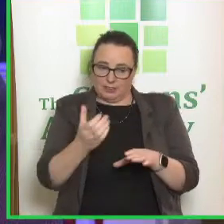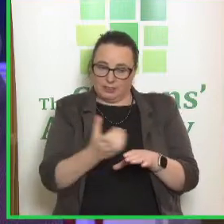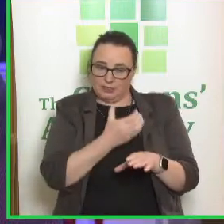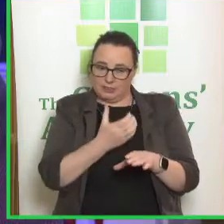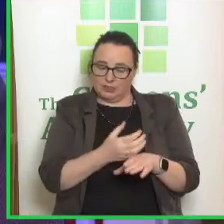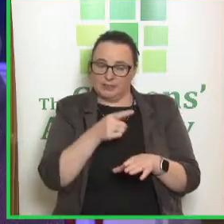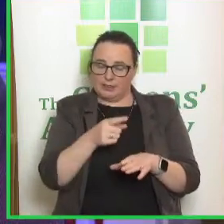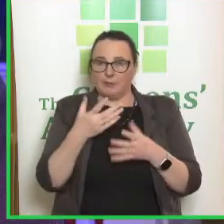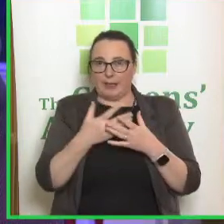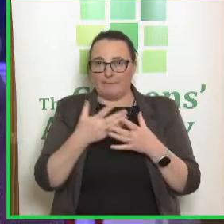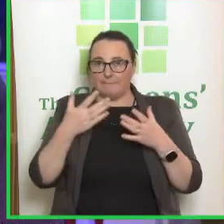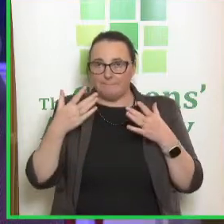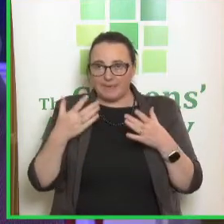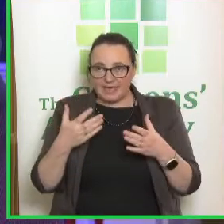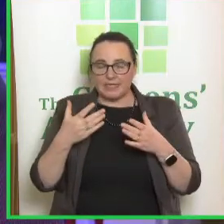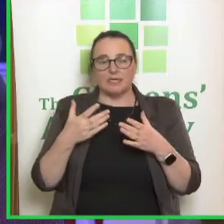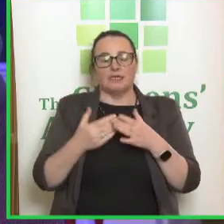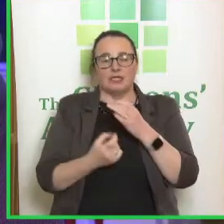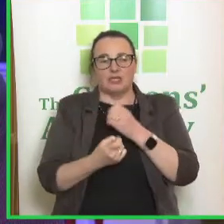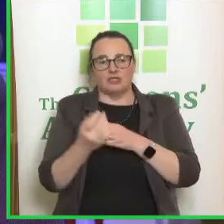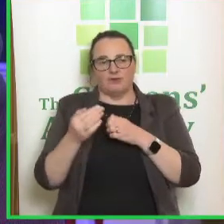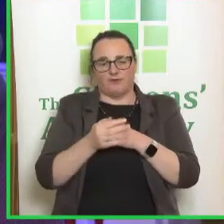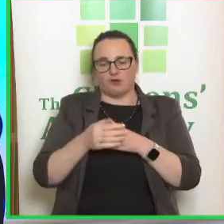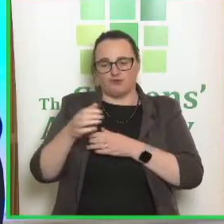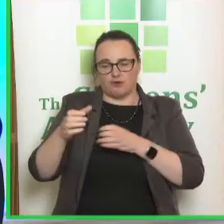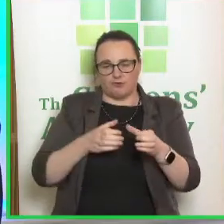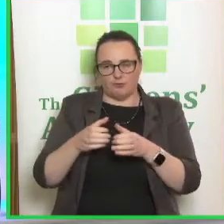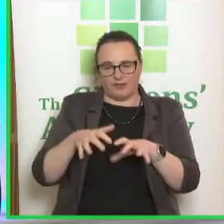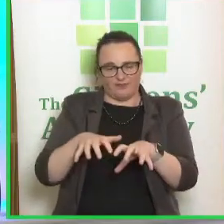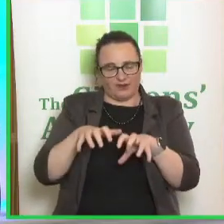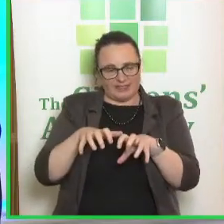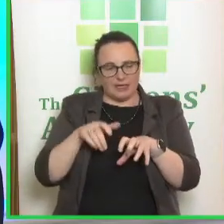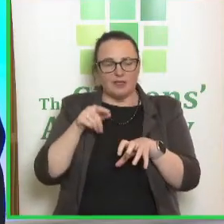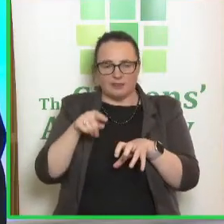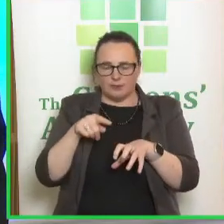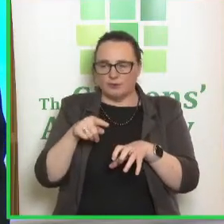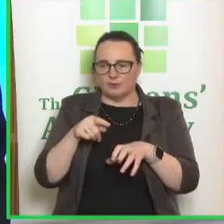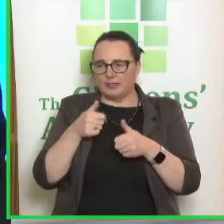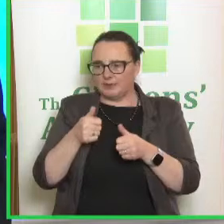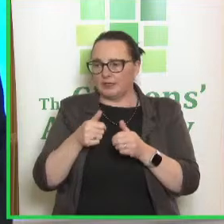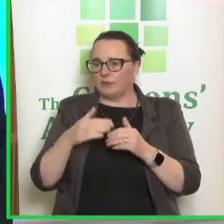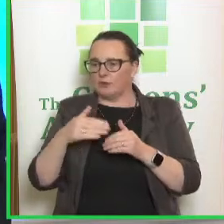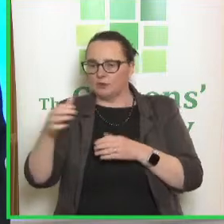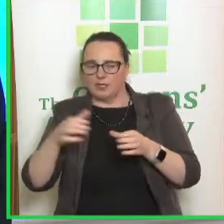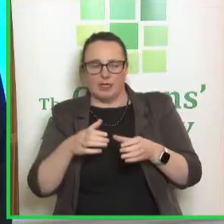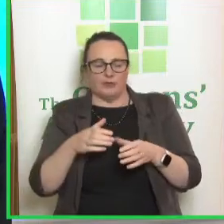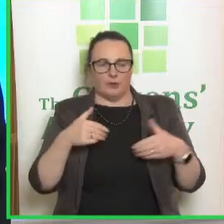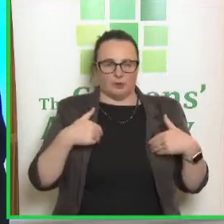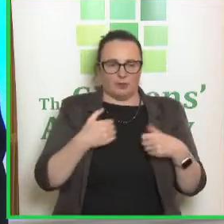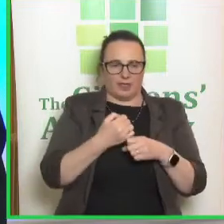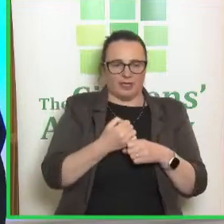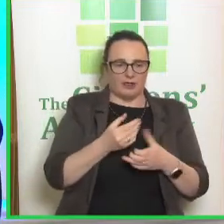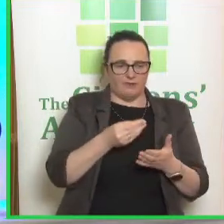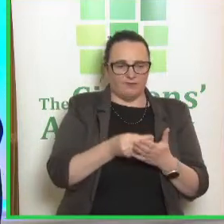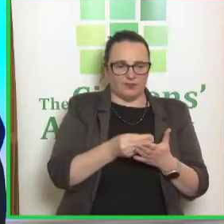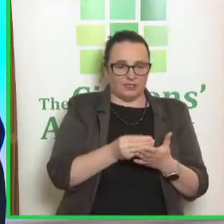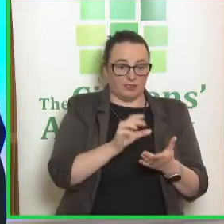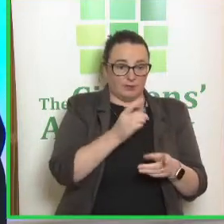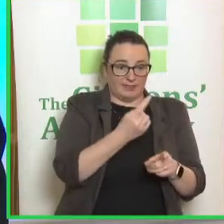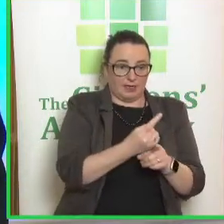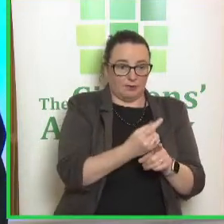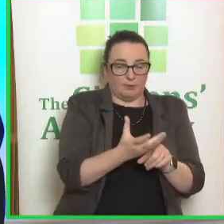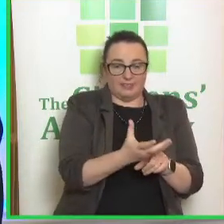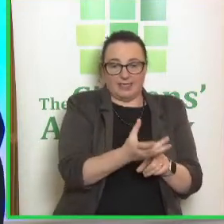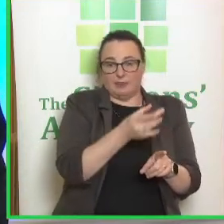major issue for us, because we couldn't recruit people and there are worries that those fundings might be withdrawn from the previous years, because these are